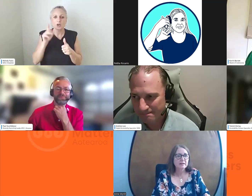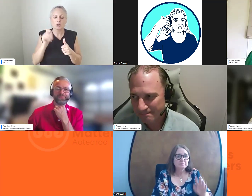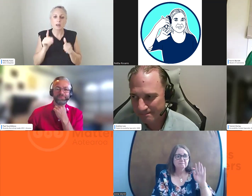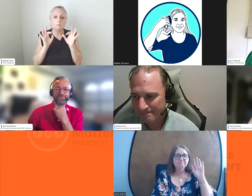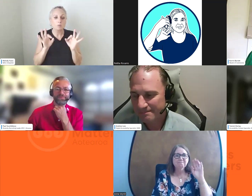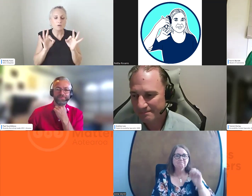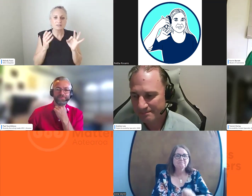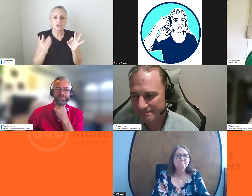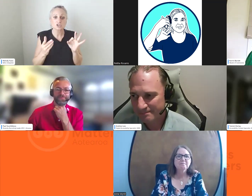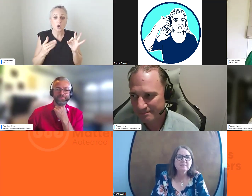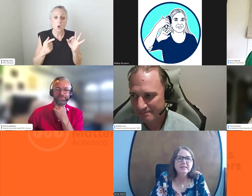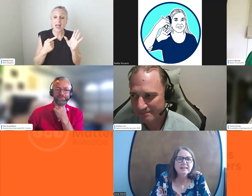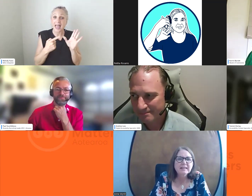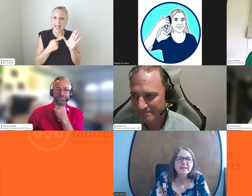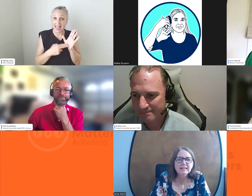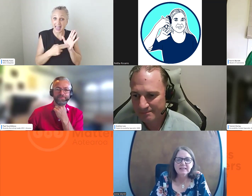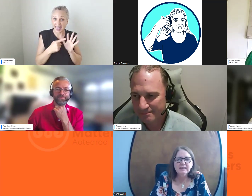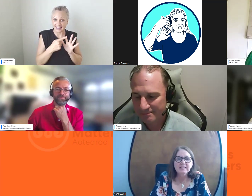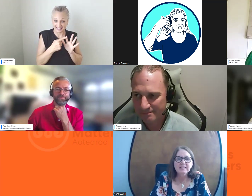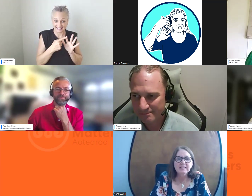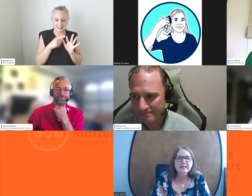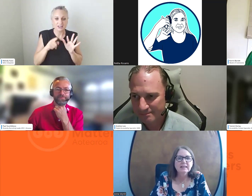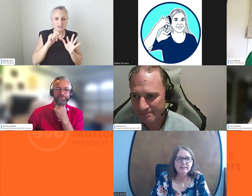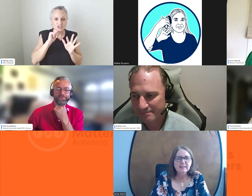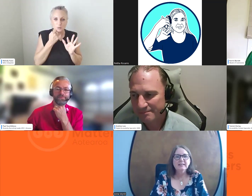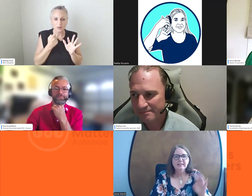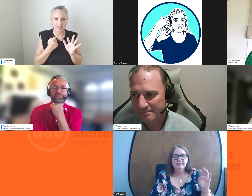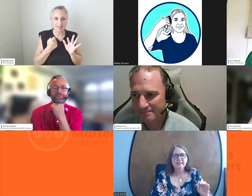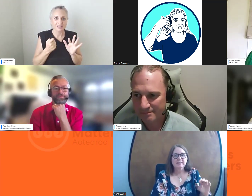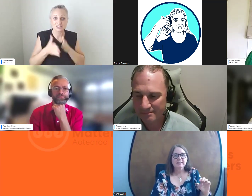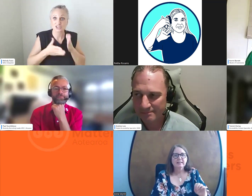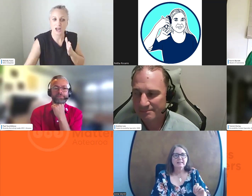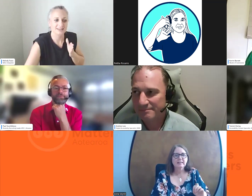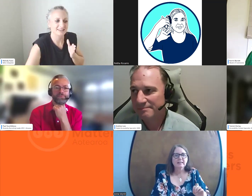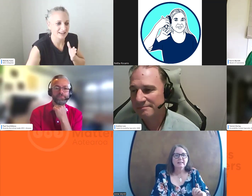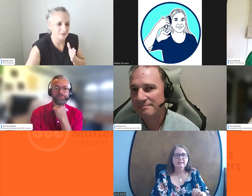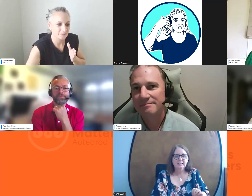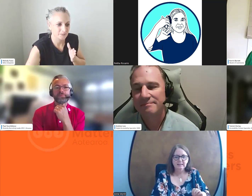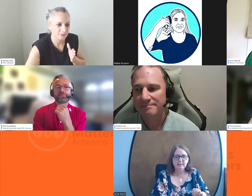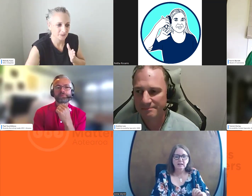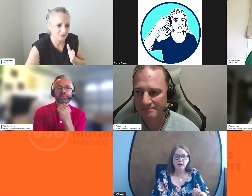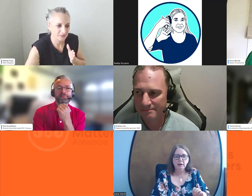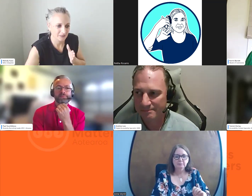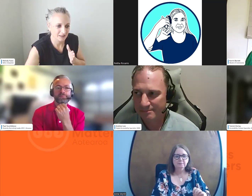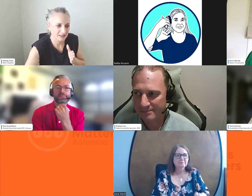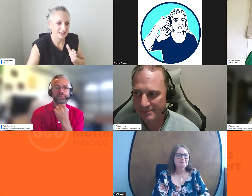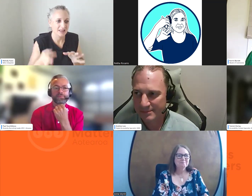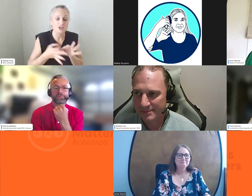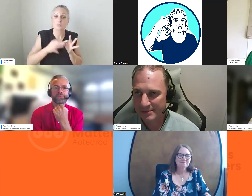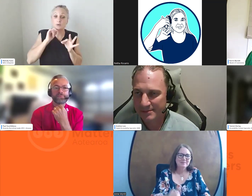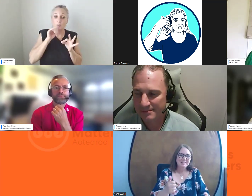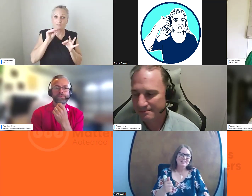So Anne is going to sign and the interpreter will